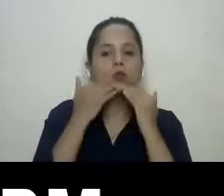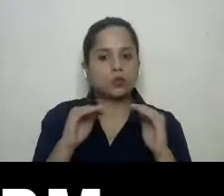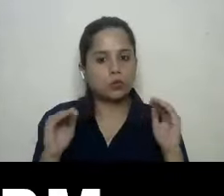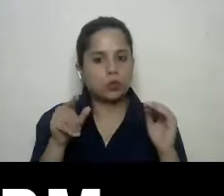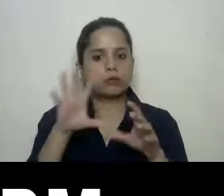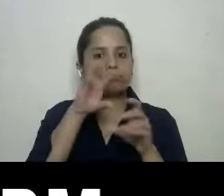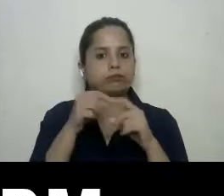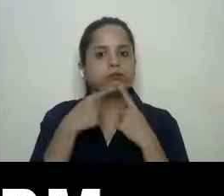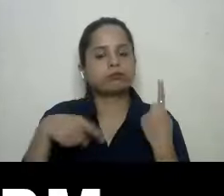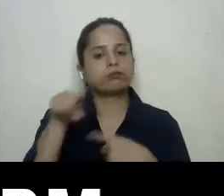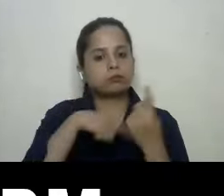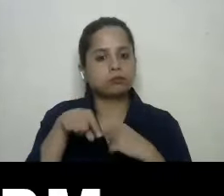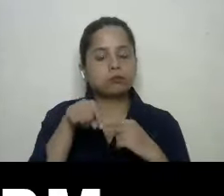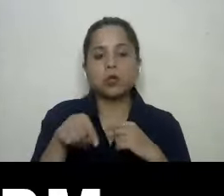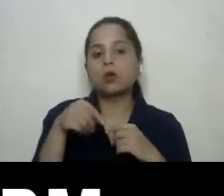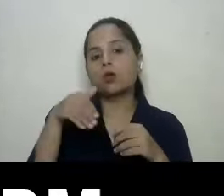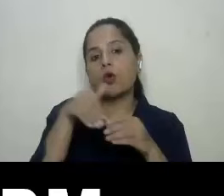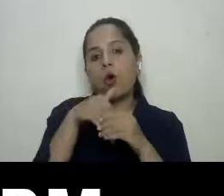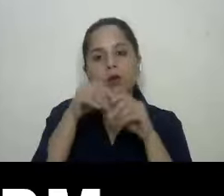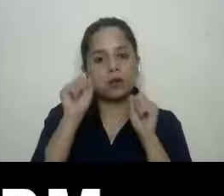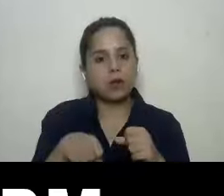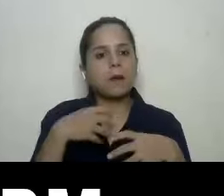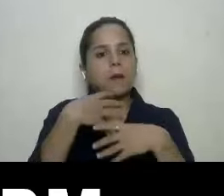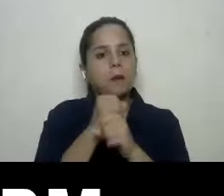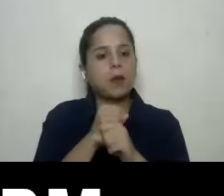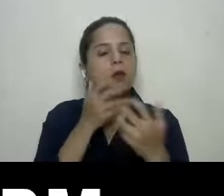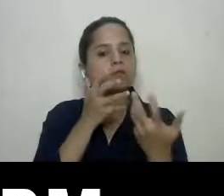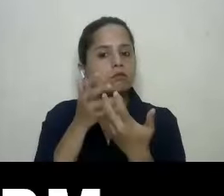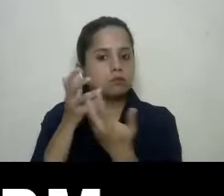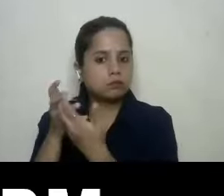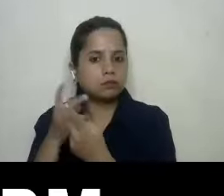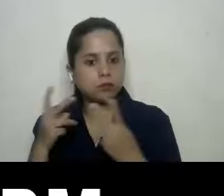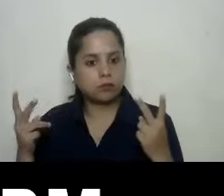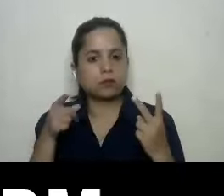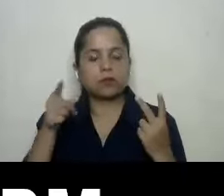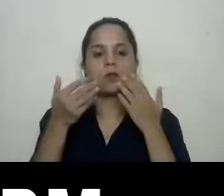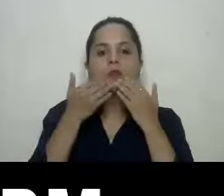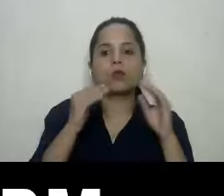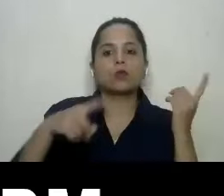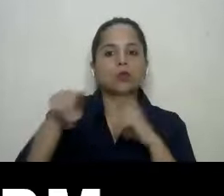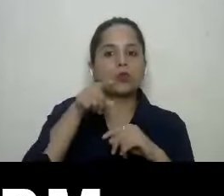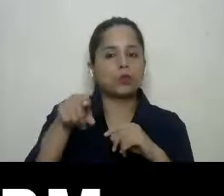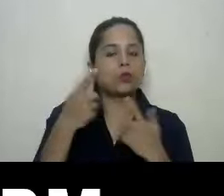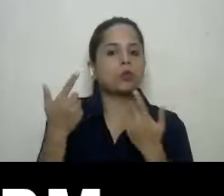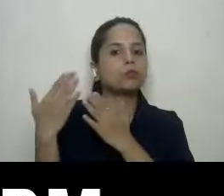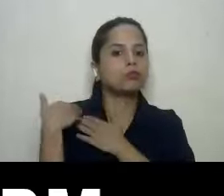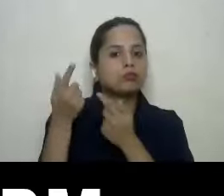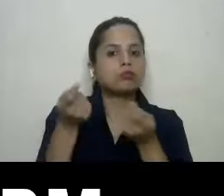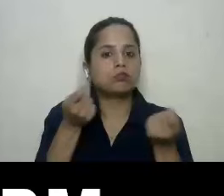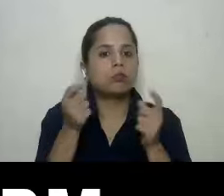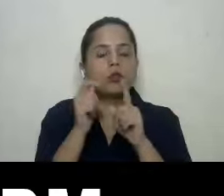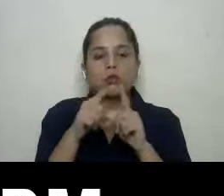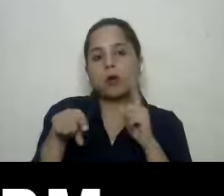engagement. Content can be customized based on the level of the students you teach. It may